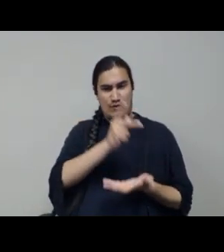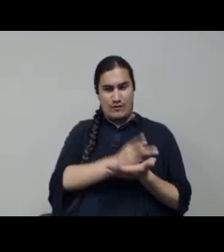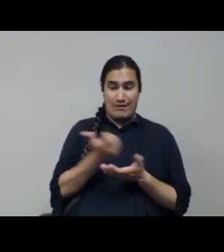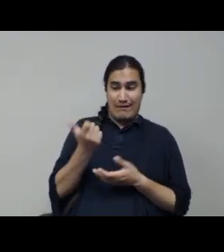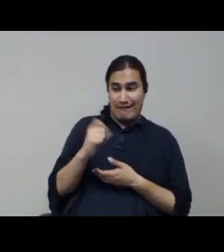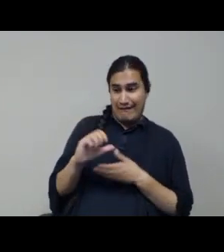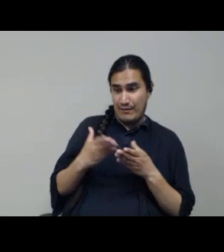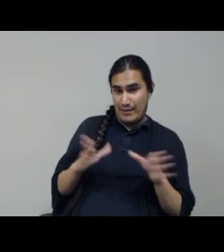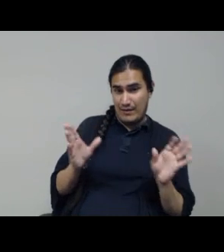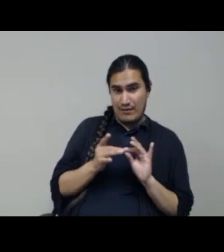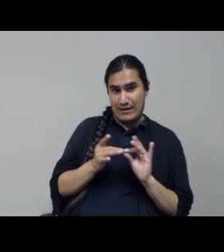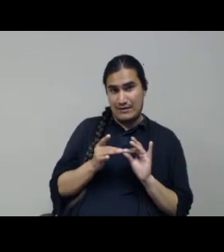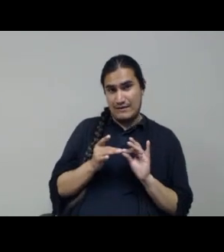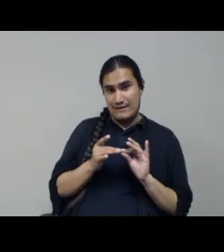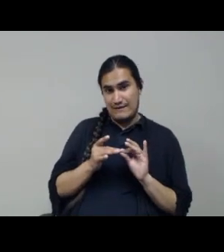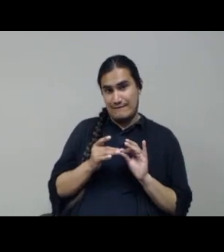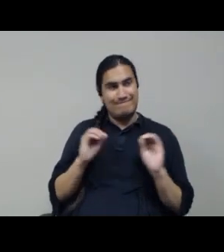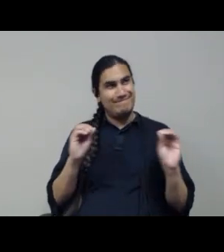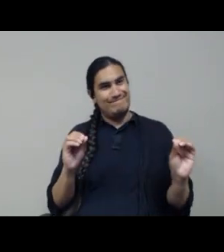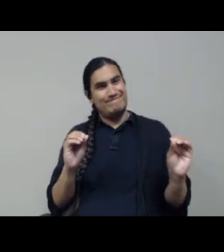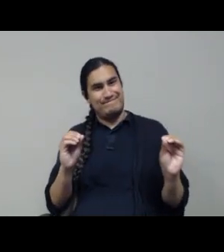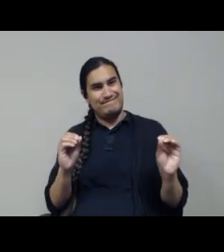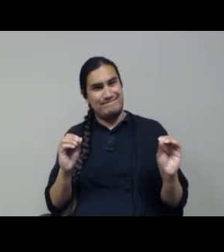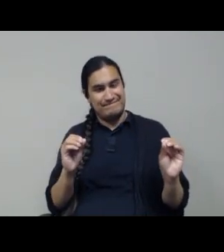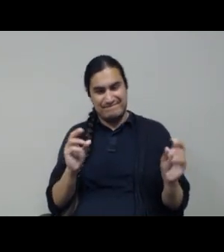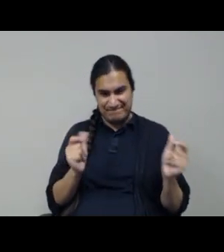comment? I'm going to get that in there real None at fast. this time. Thank you. Okay, thank you.